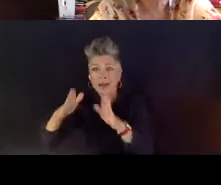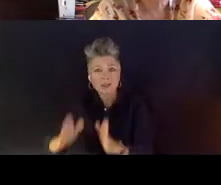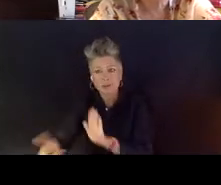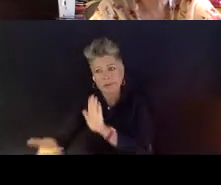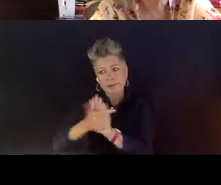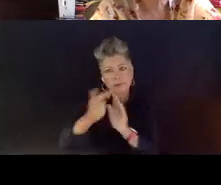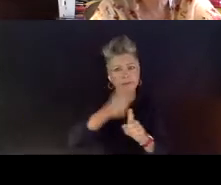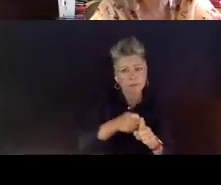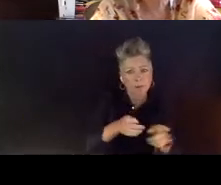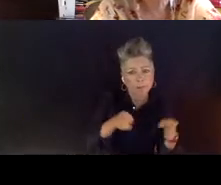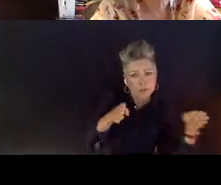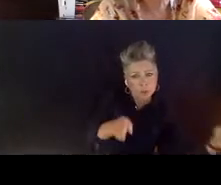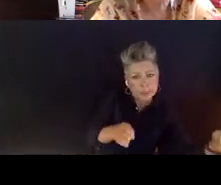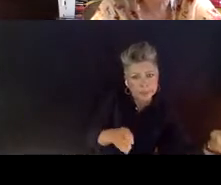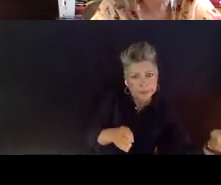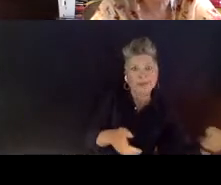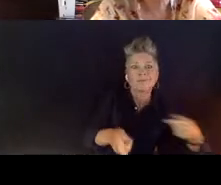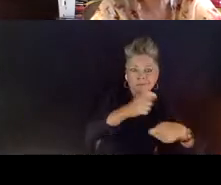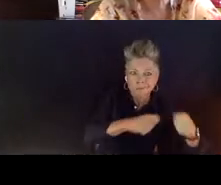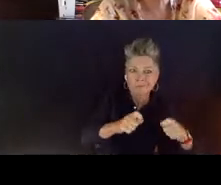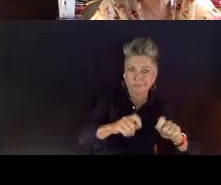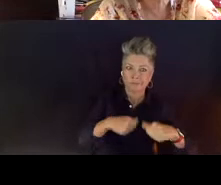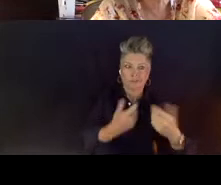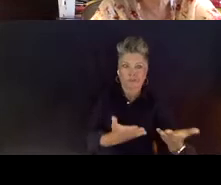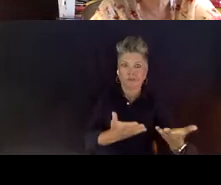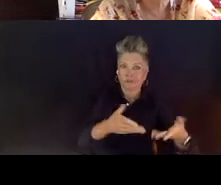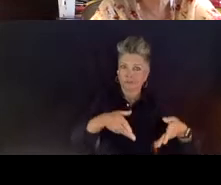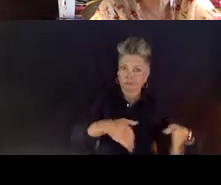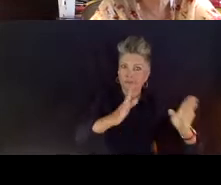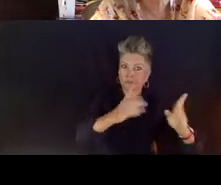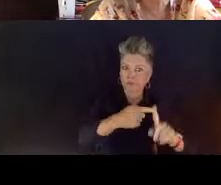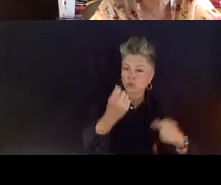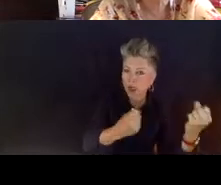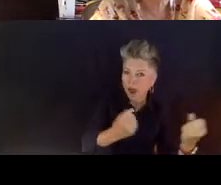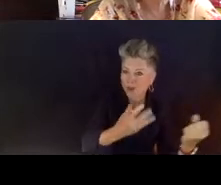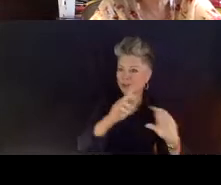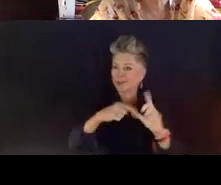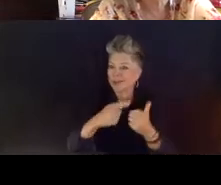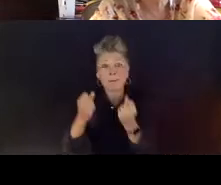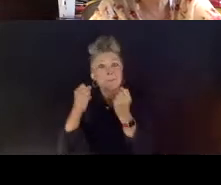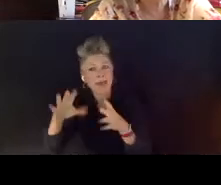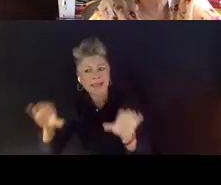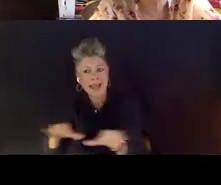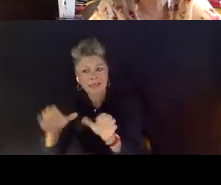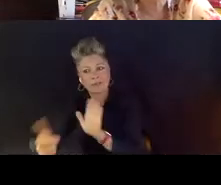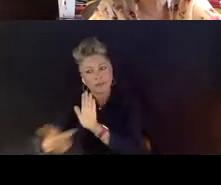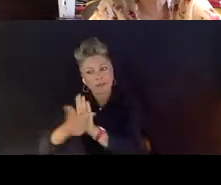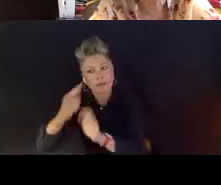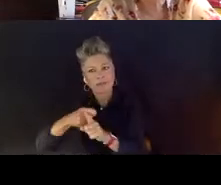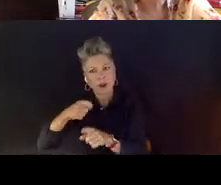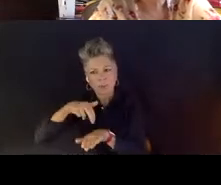for cars, as many activities were banned from sidewalks to make room for